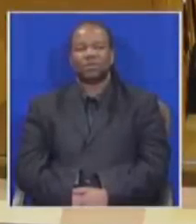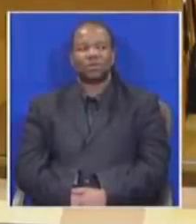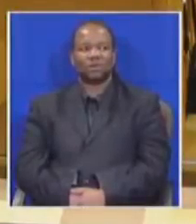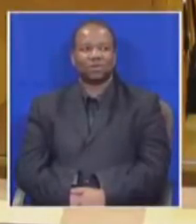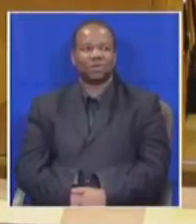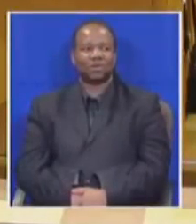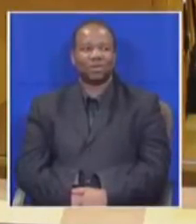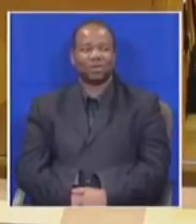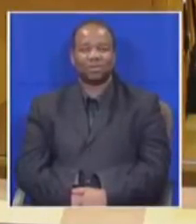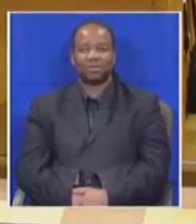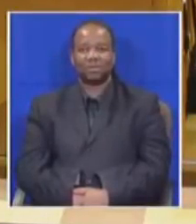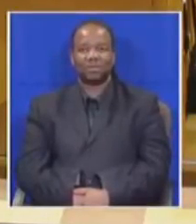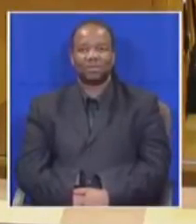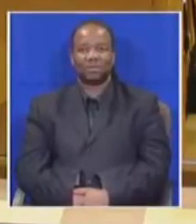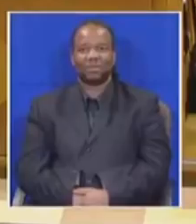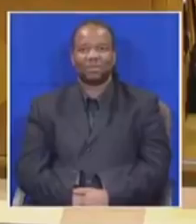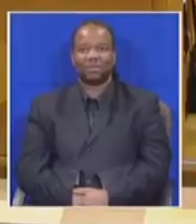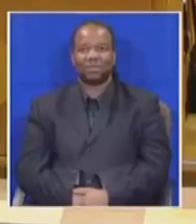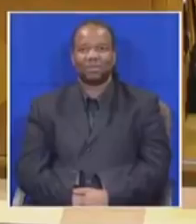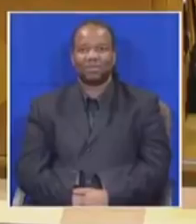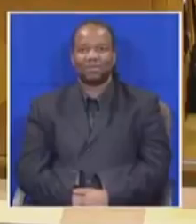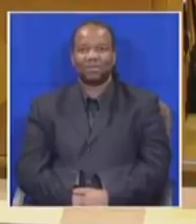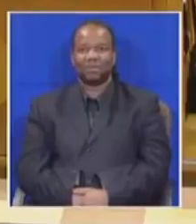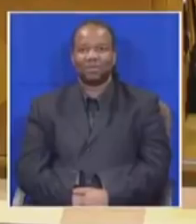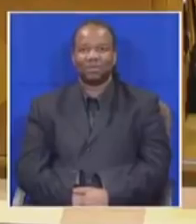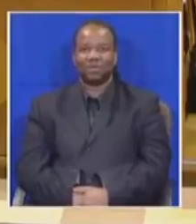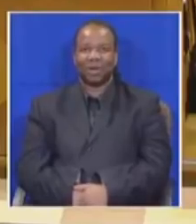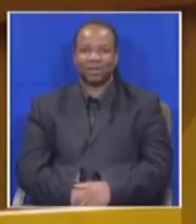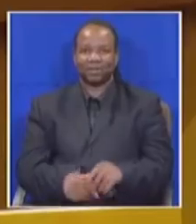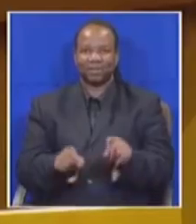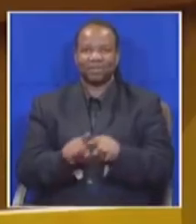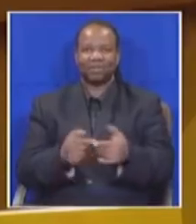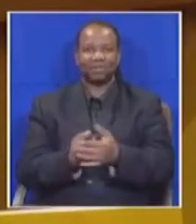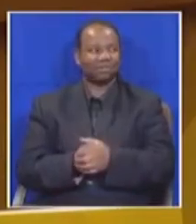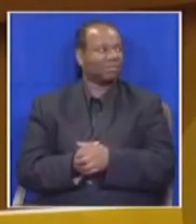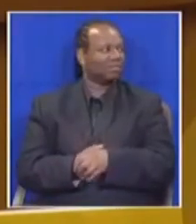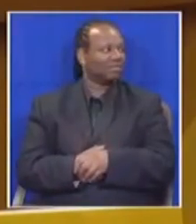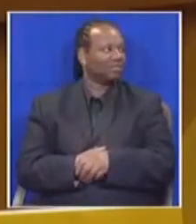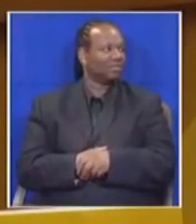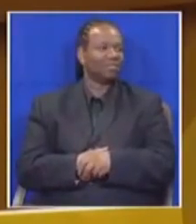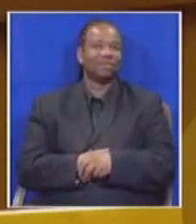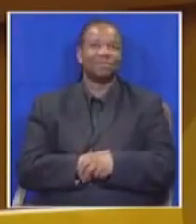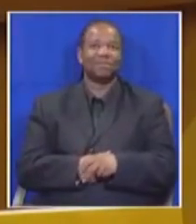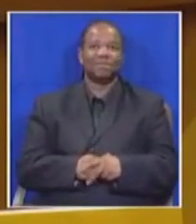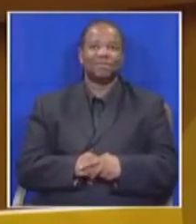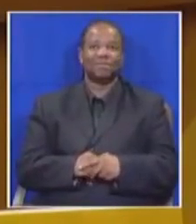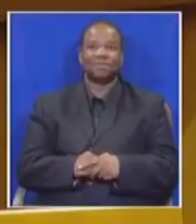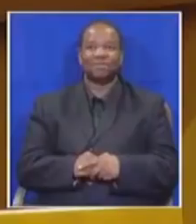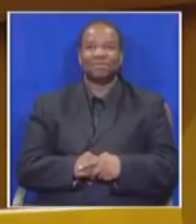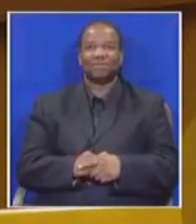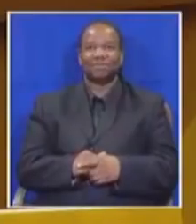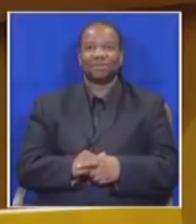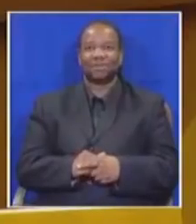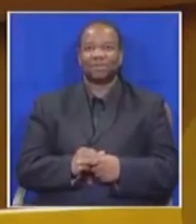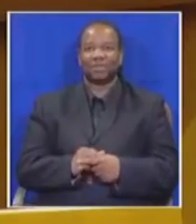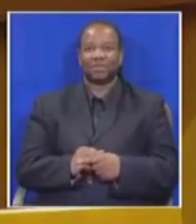Honourable Member. Okay. Thank you, Deputy Speaker. Deputy Speaker, the greatest opponents to this bill are the retailers because it means